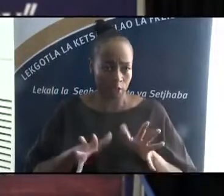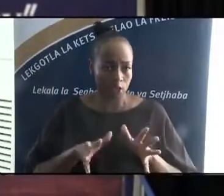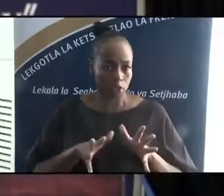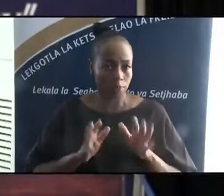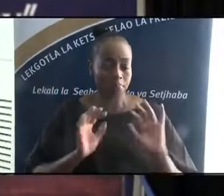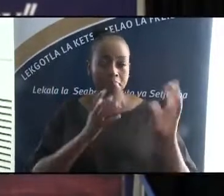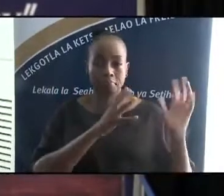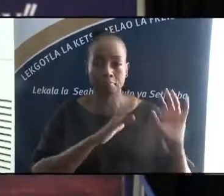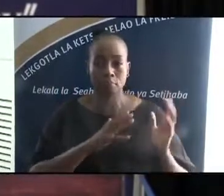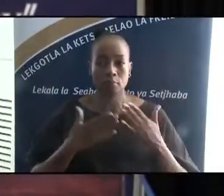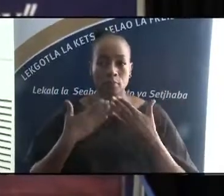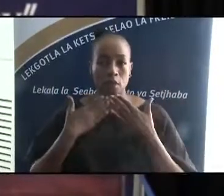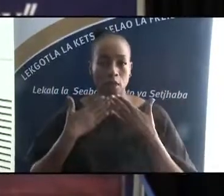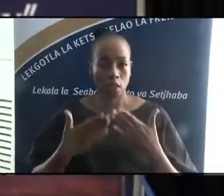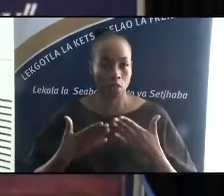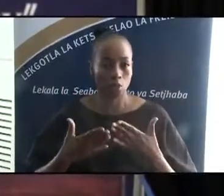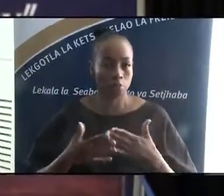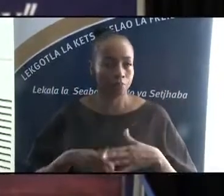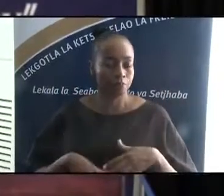Thank you.